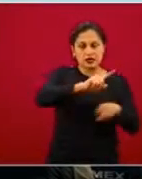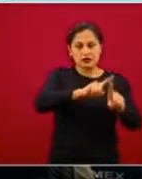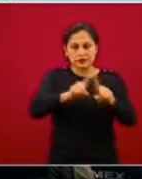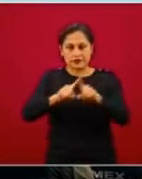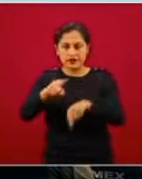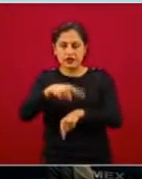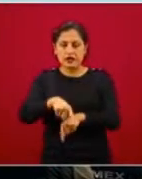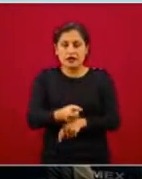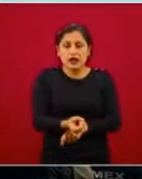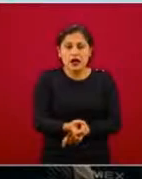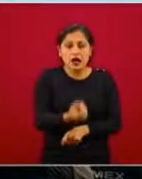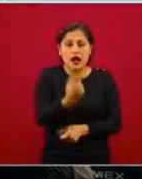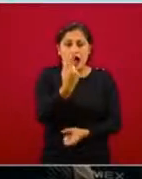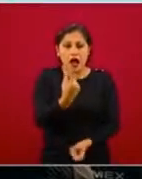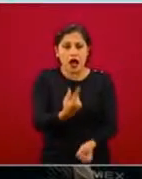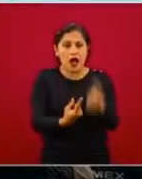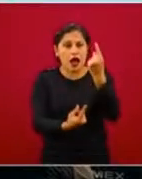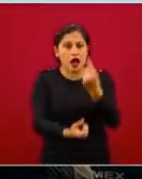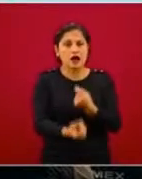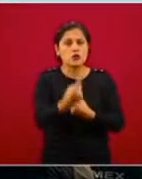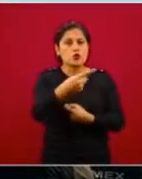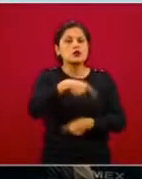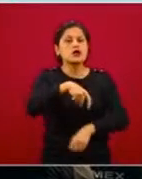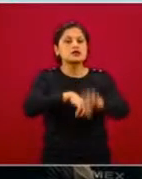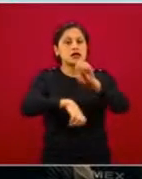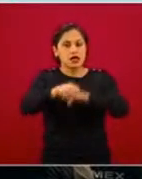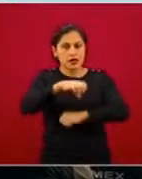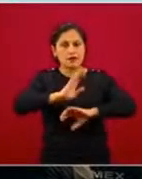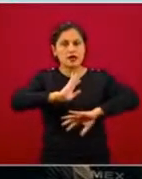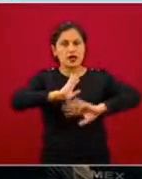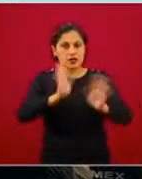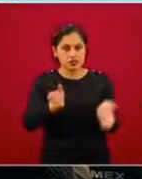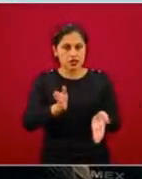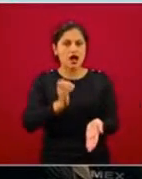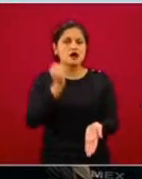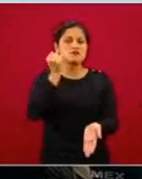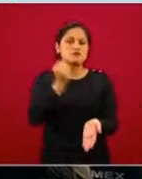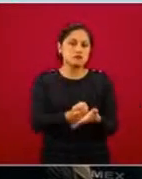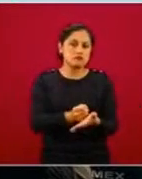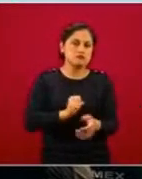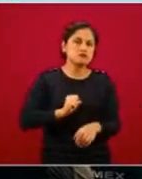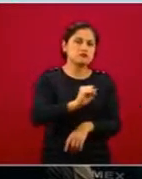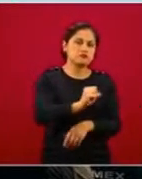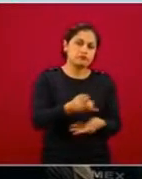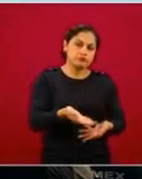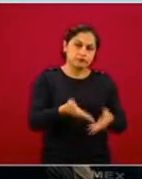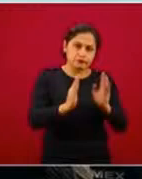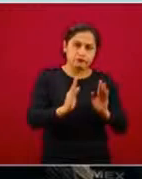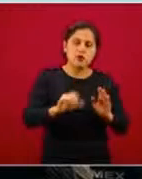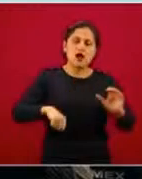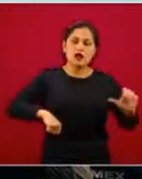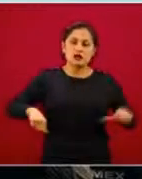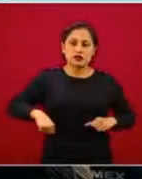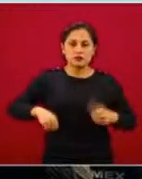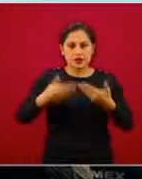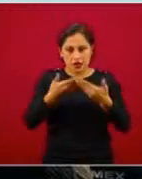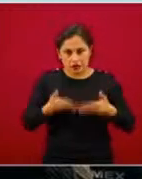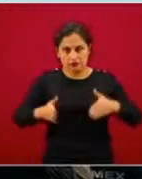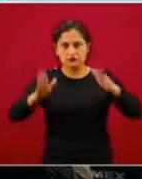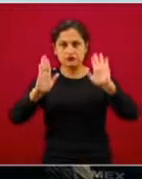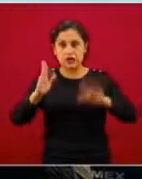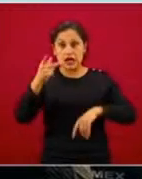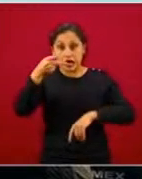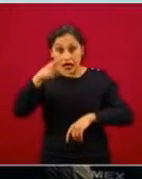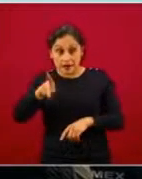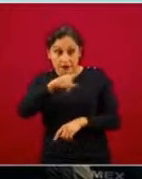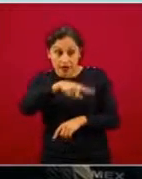some economic activities. Some companies are going to get back to work. And